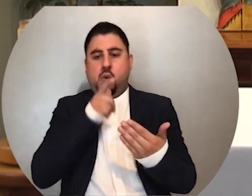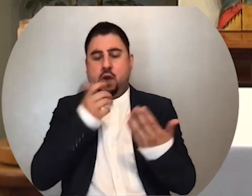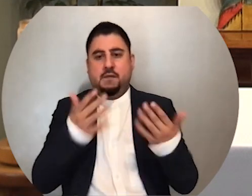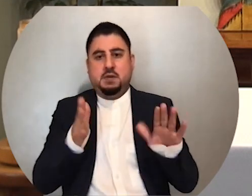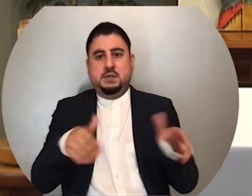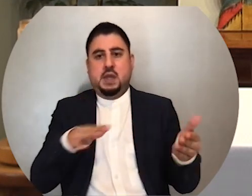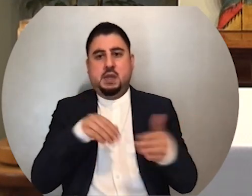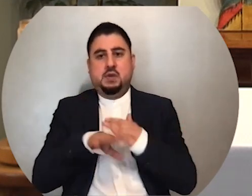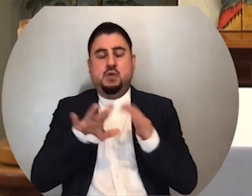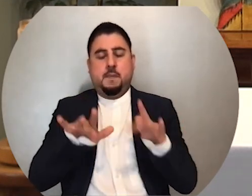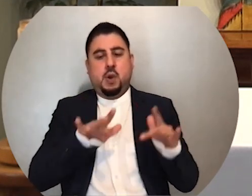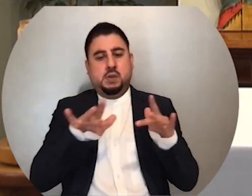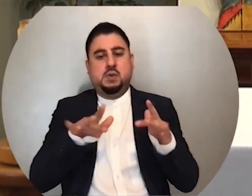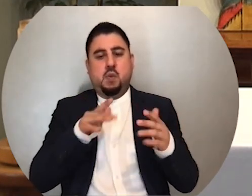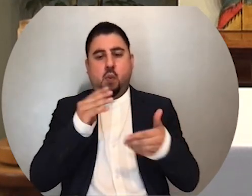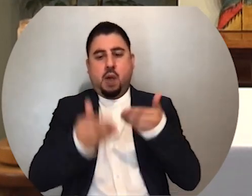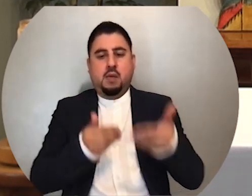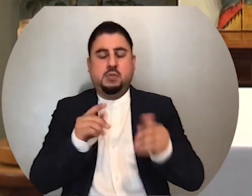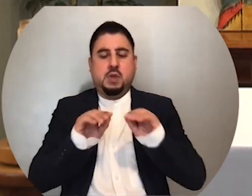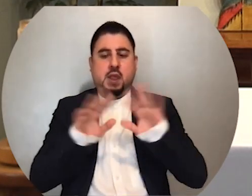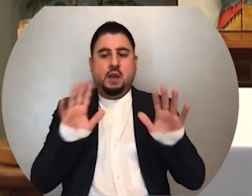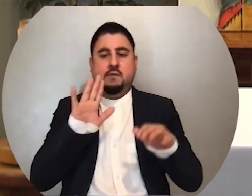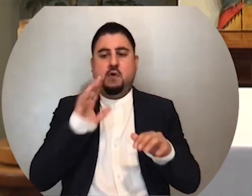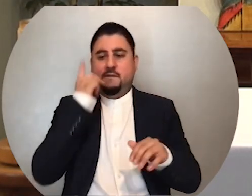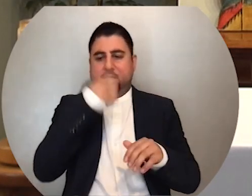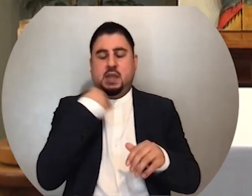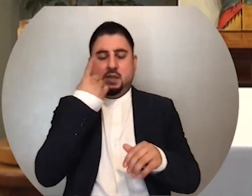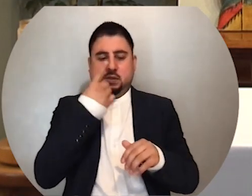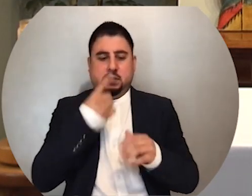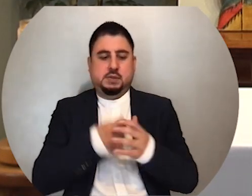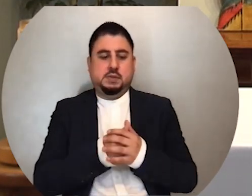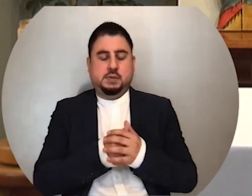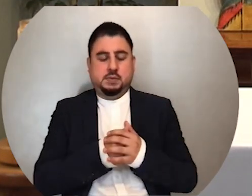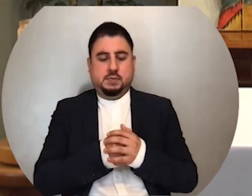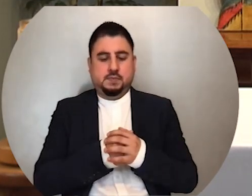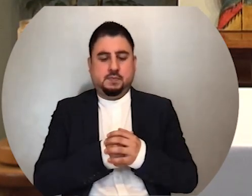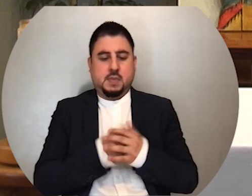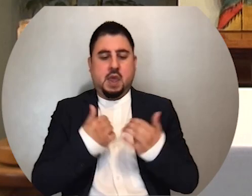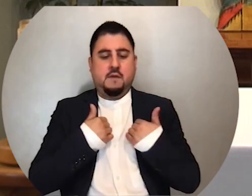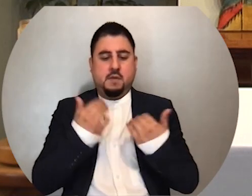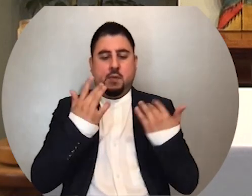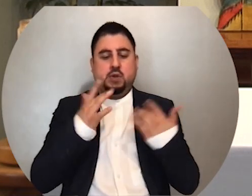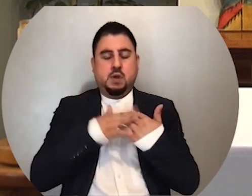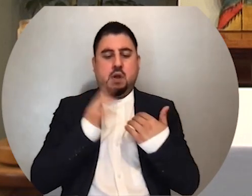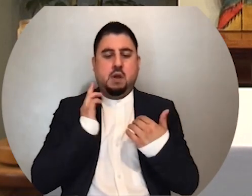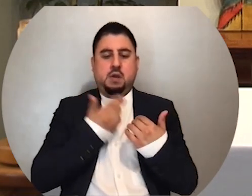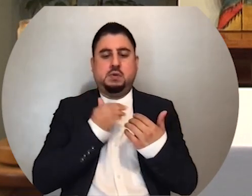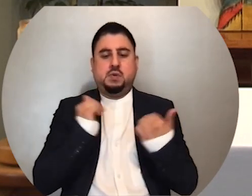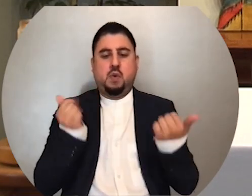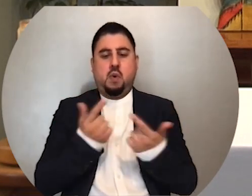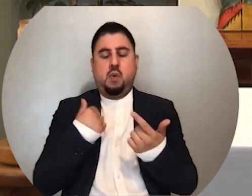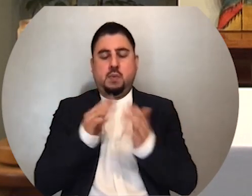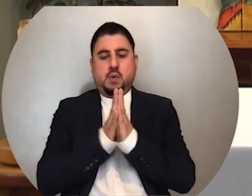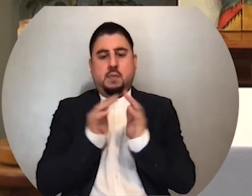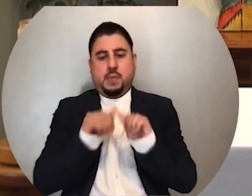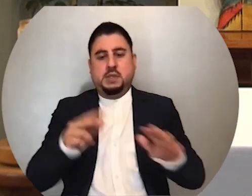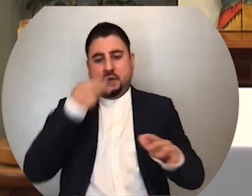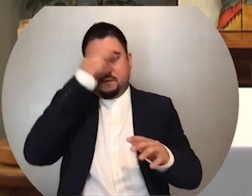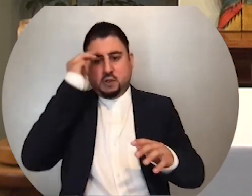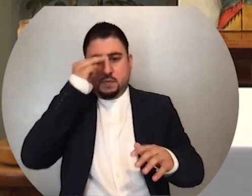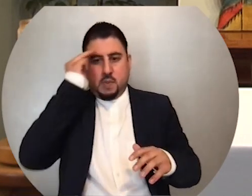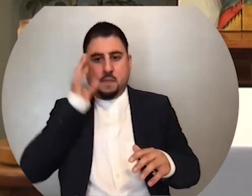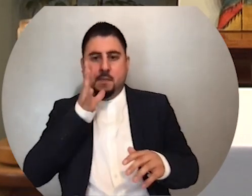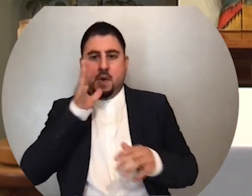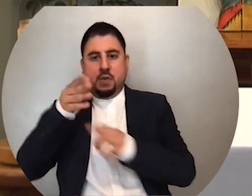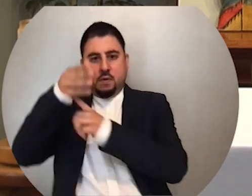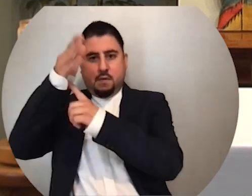who have died in your mercy. Welcome them into the light of your face. Have mercy on us all, we pray, that with the Blessed Virgin